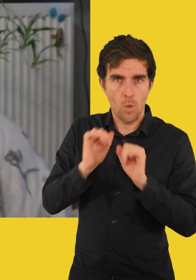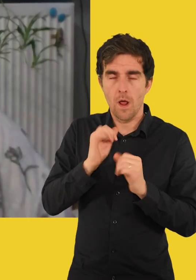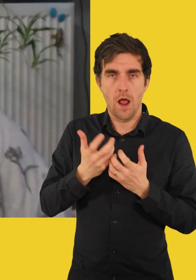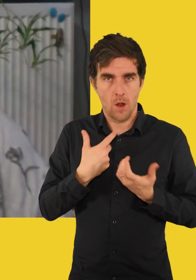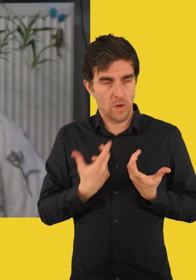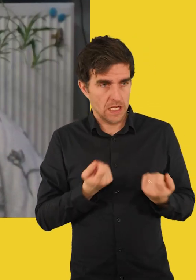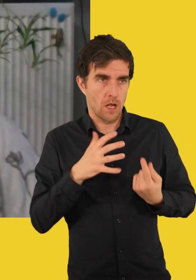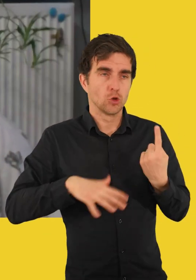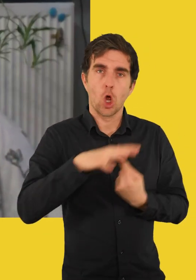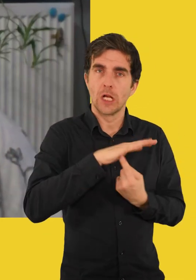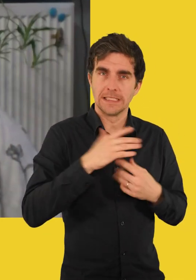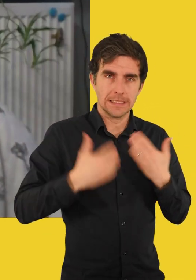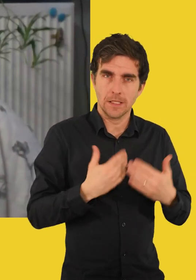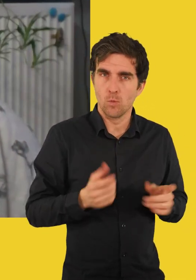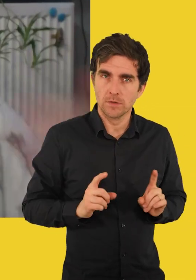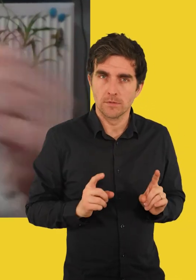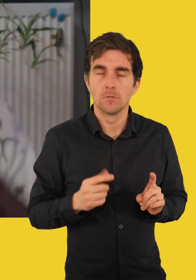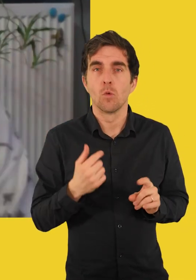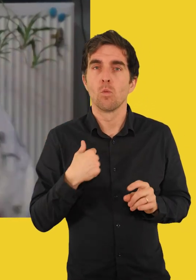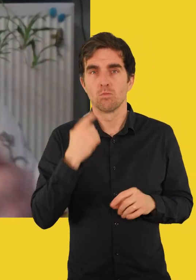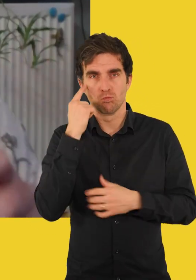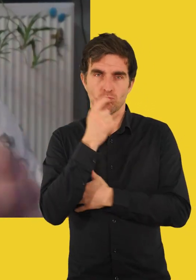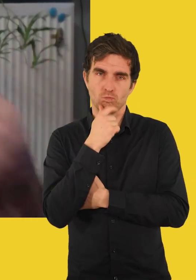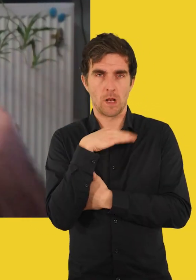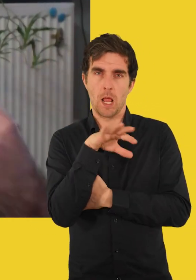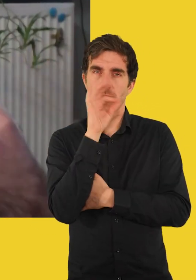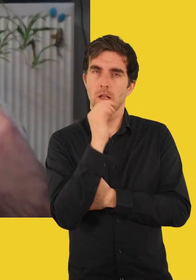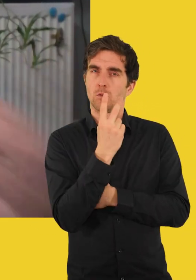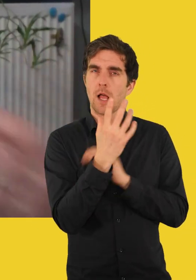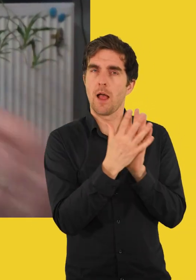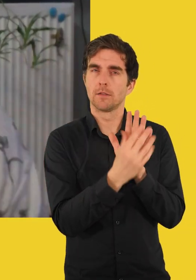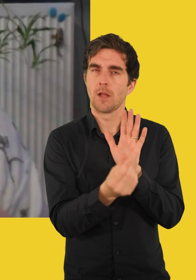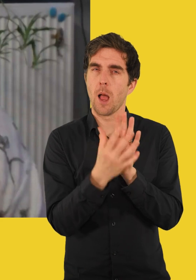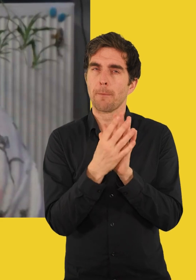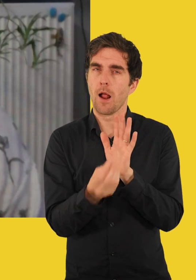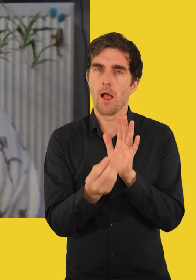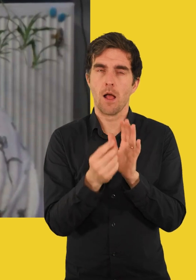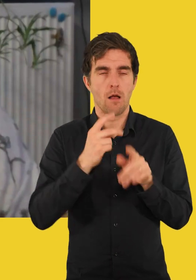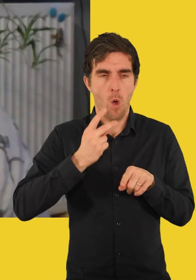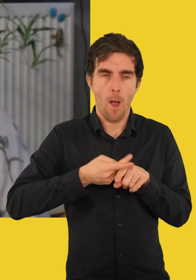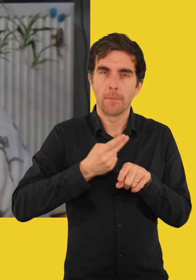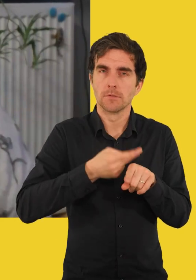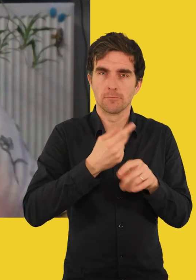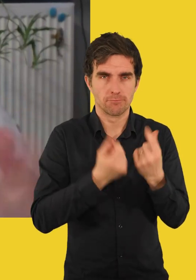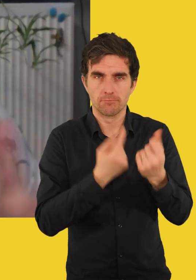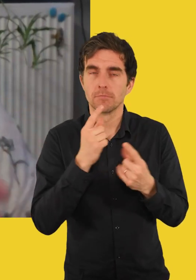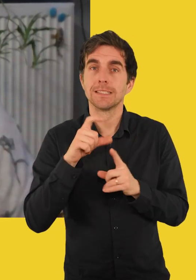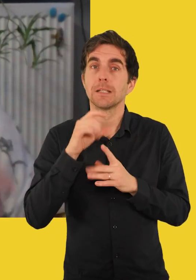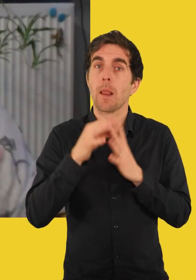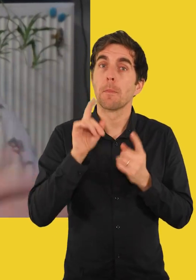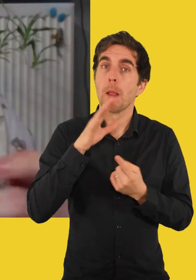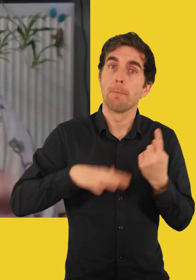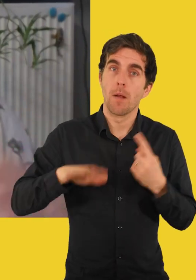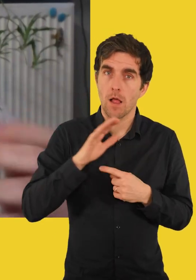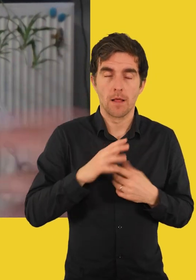way we organize society. If I was to pick out two examples of common experiences disabled communities have that I